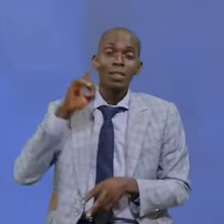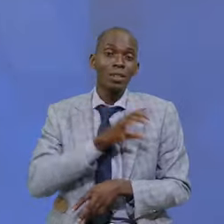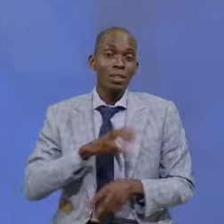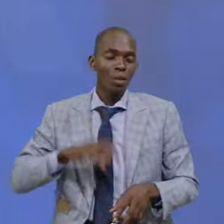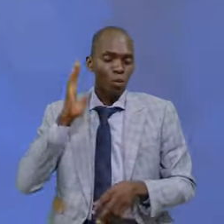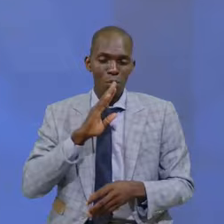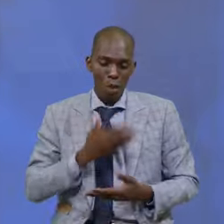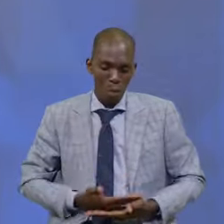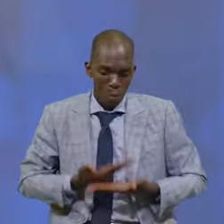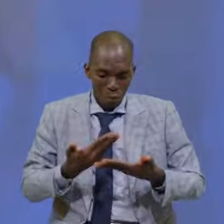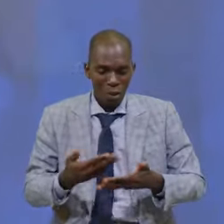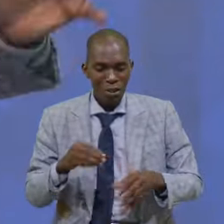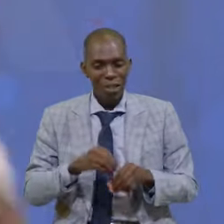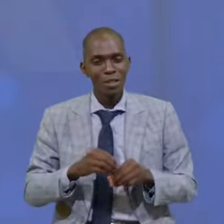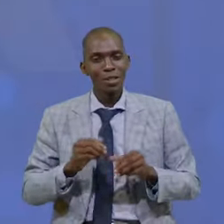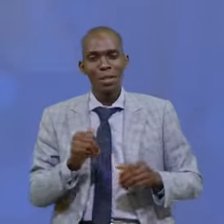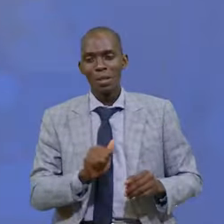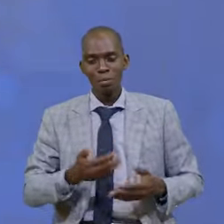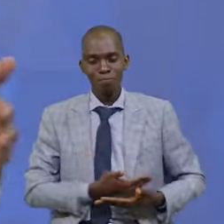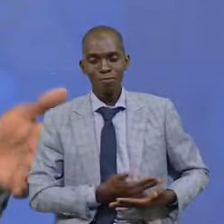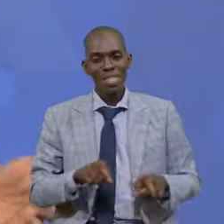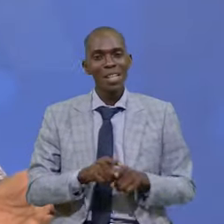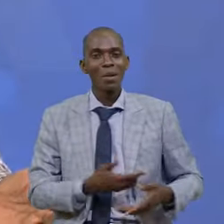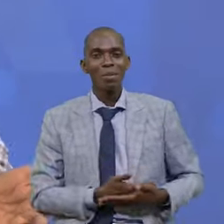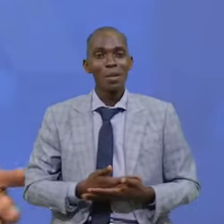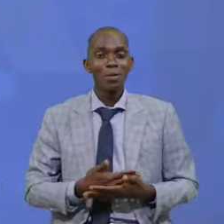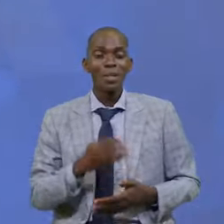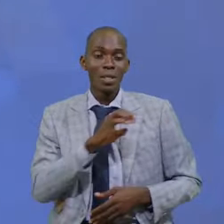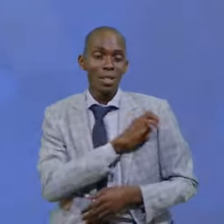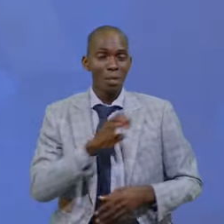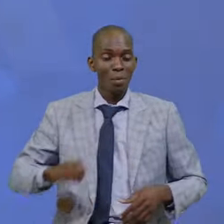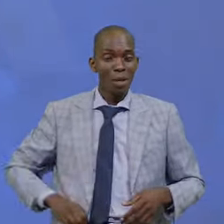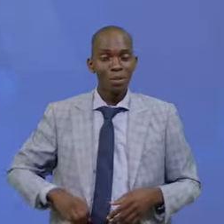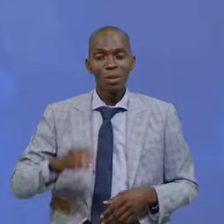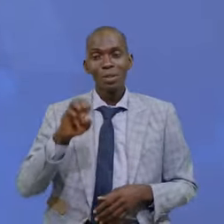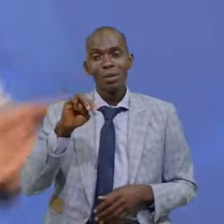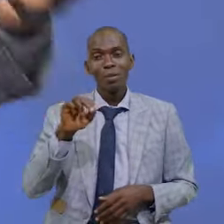God, Emmanuel, God with us, will be born like a baby.